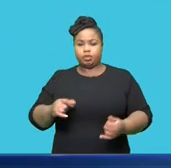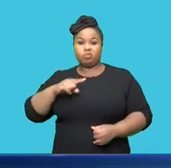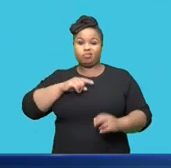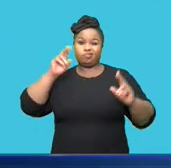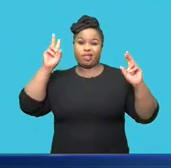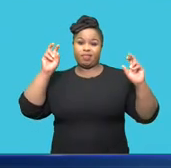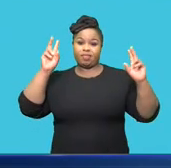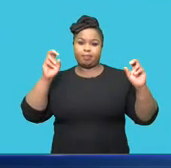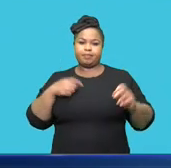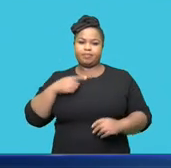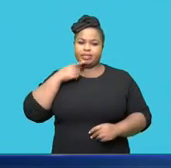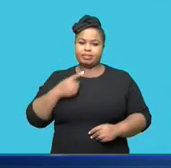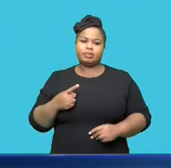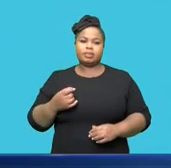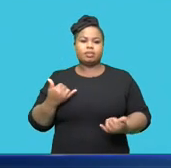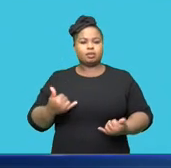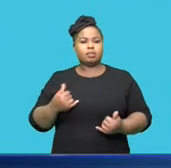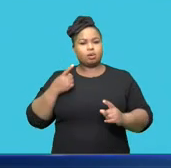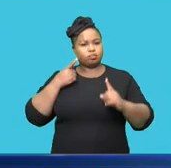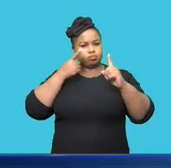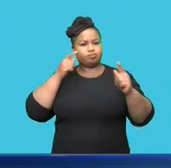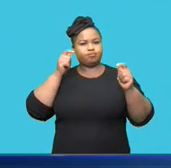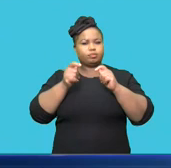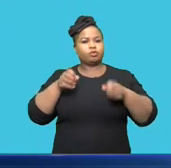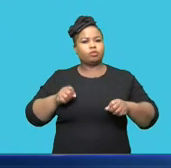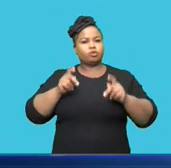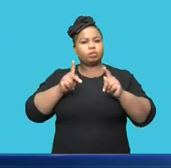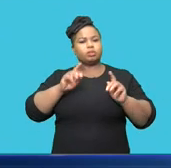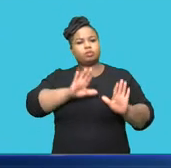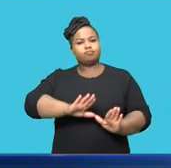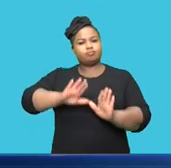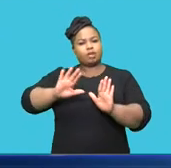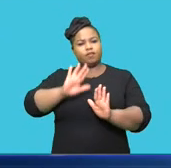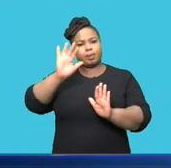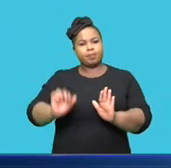sehlooho se reng potlakiso ya motheo dipakeng tsa kgwebo kontinenteng ya Afrika.